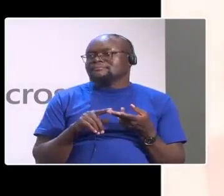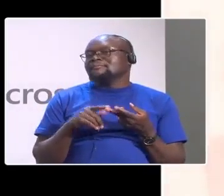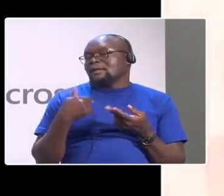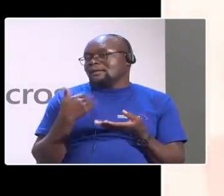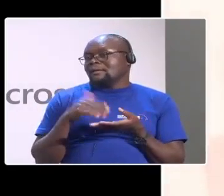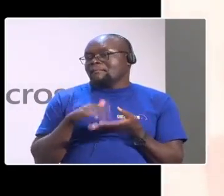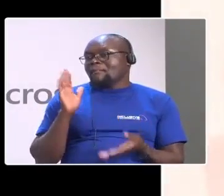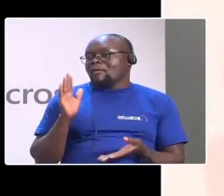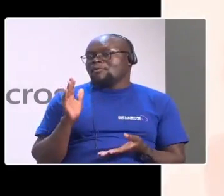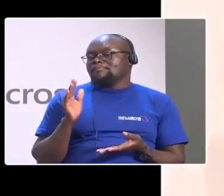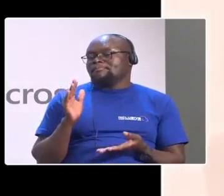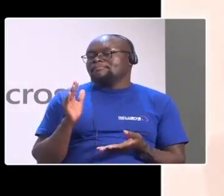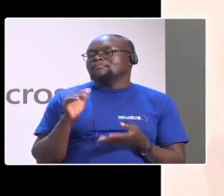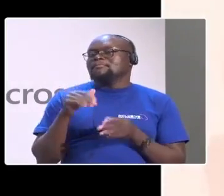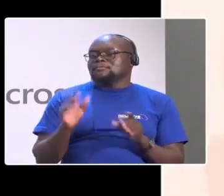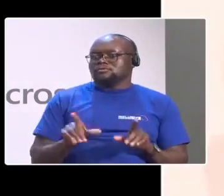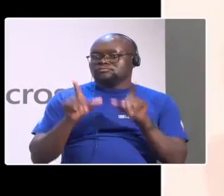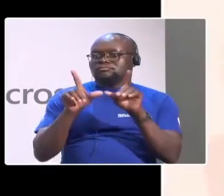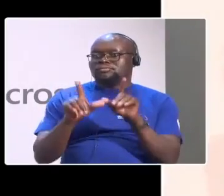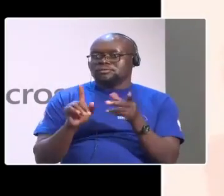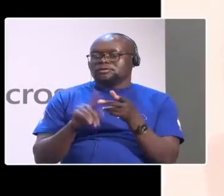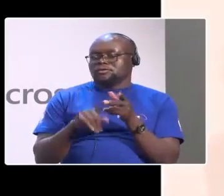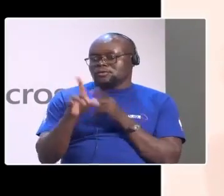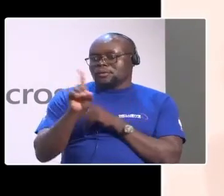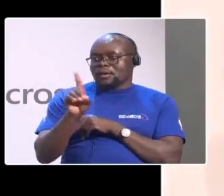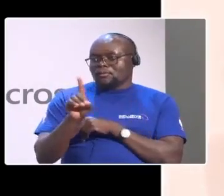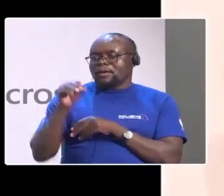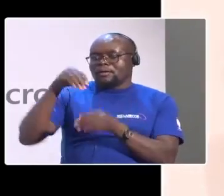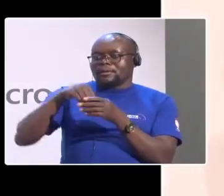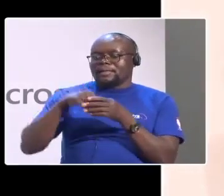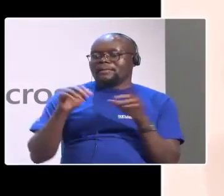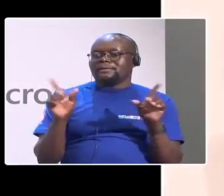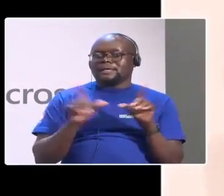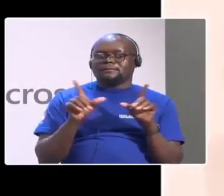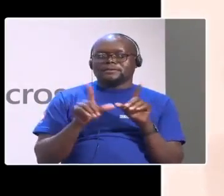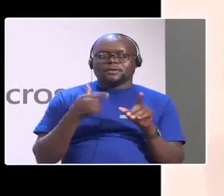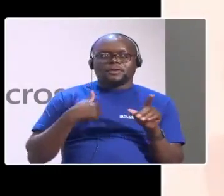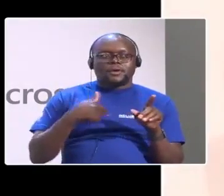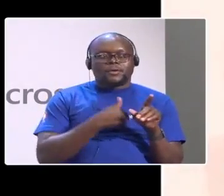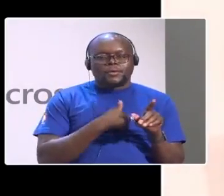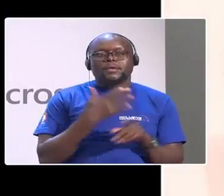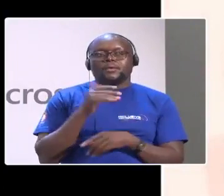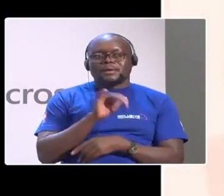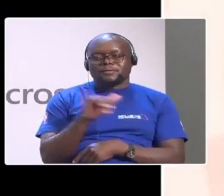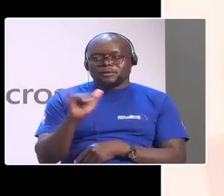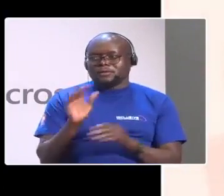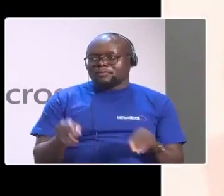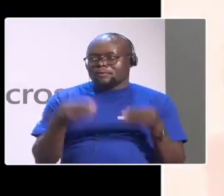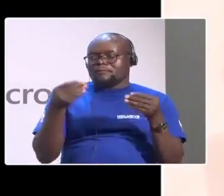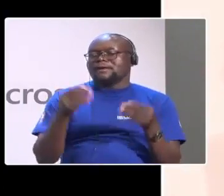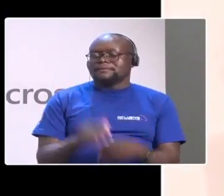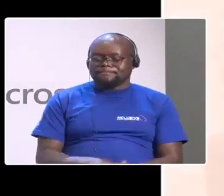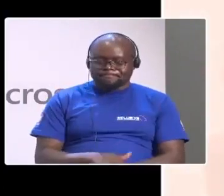mapped to these certifications and to the domains within the certifications. We want those providers to come